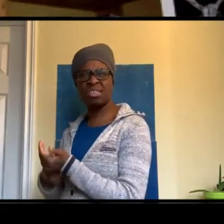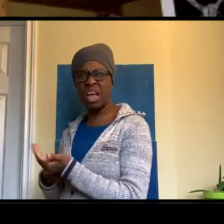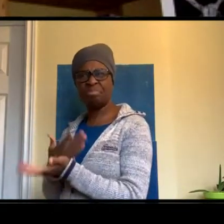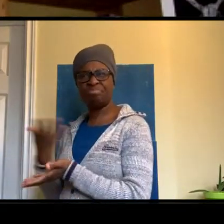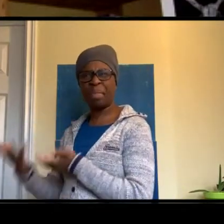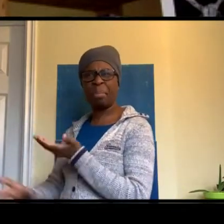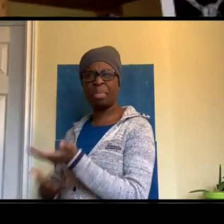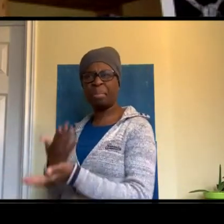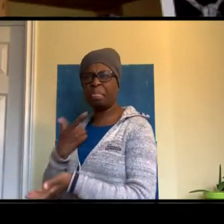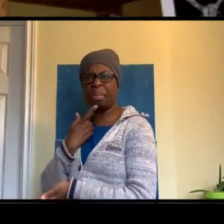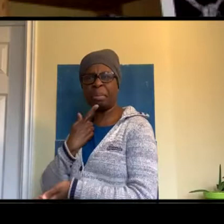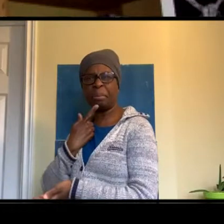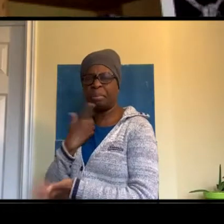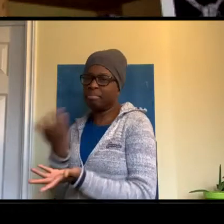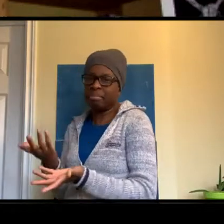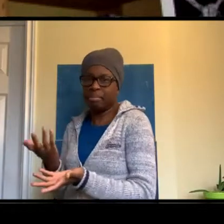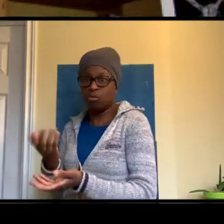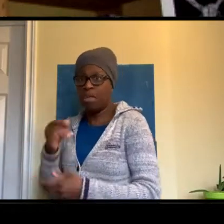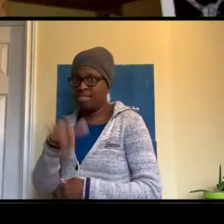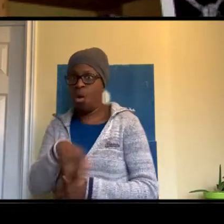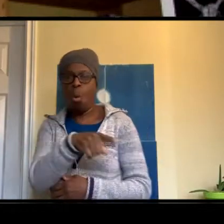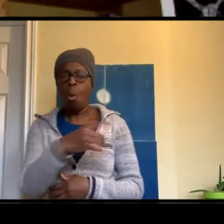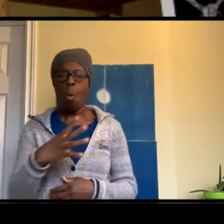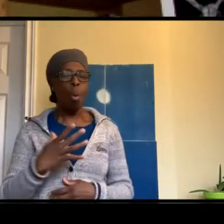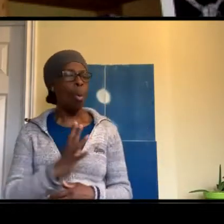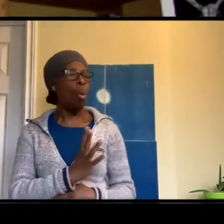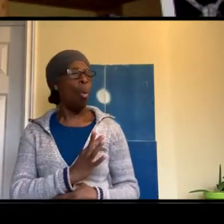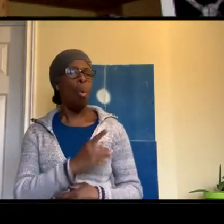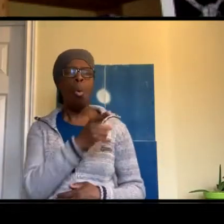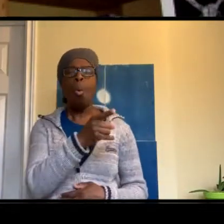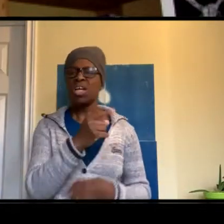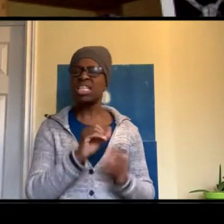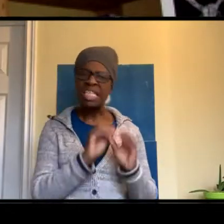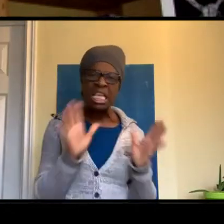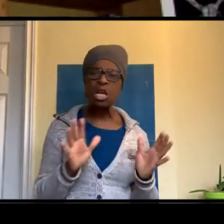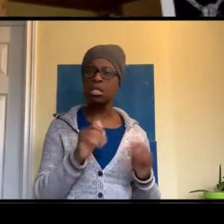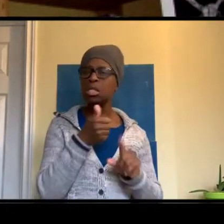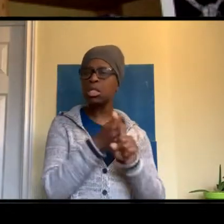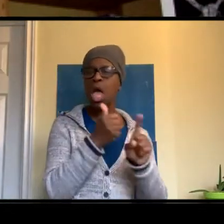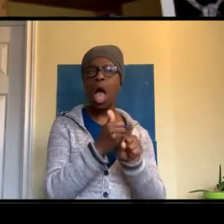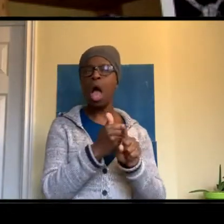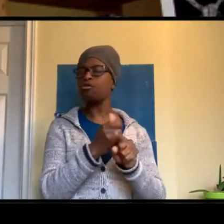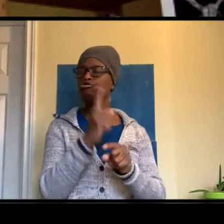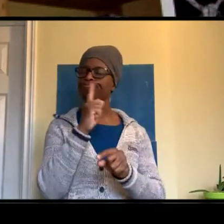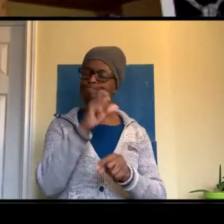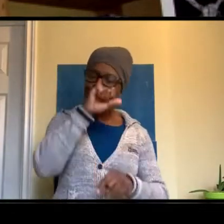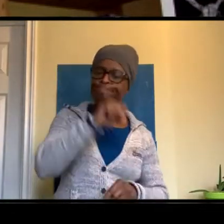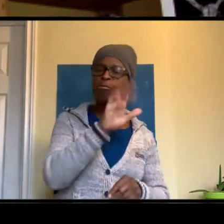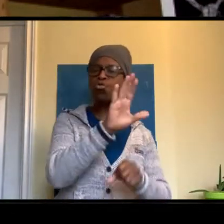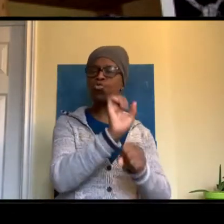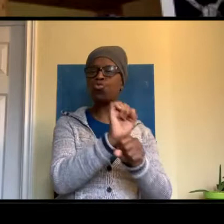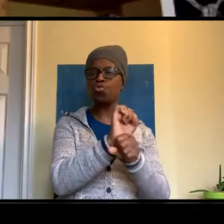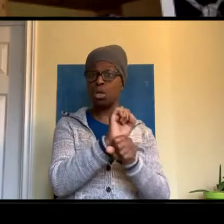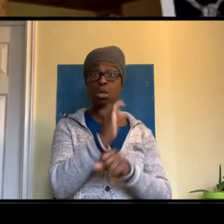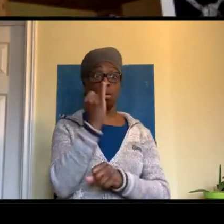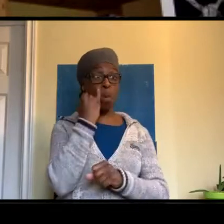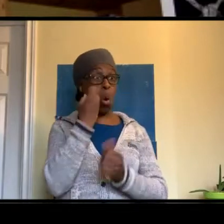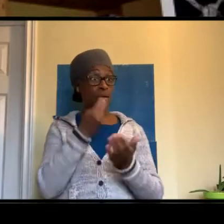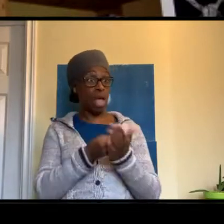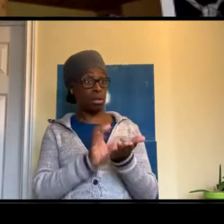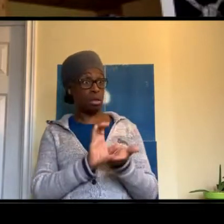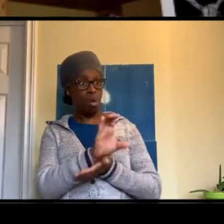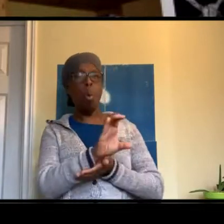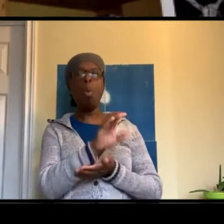craft, and that there's no question that them being able to do this project is going to be a great thing